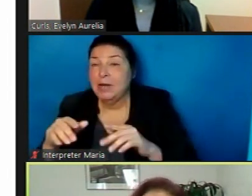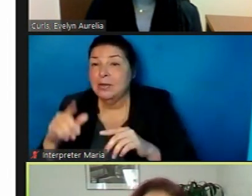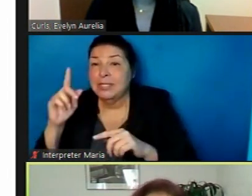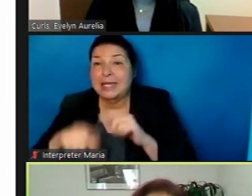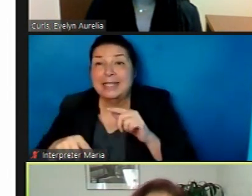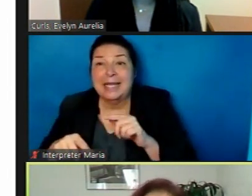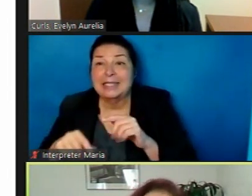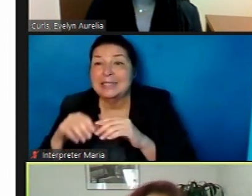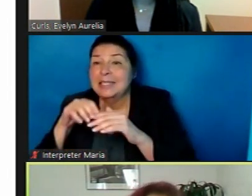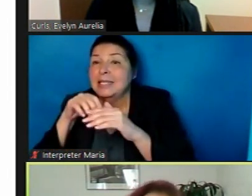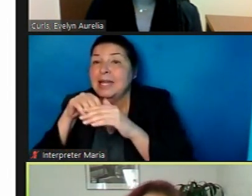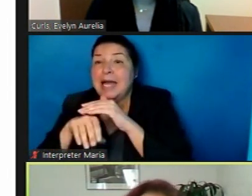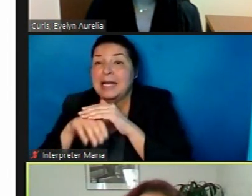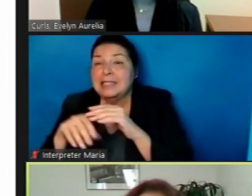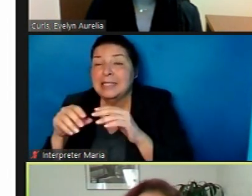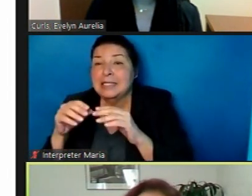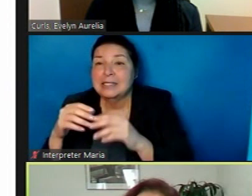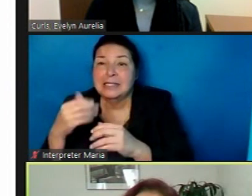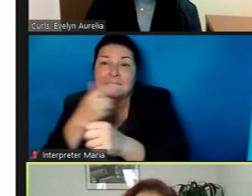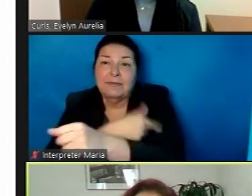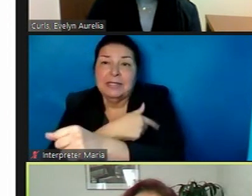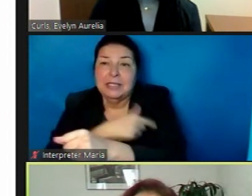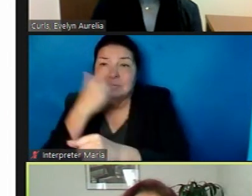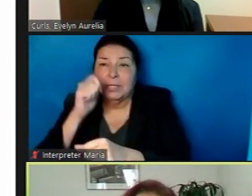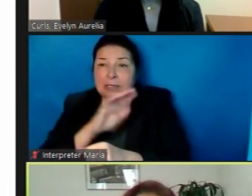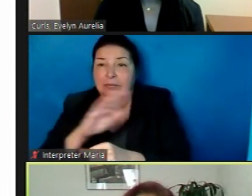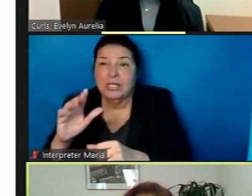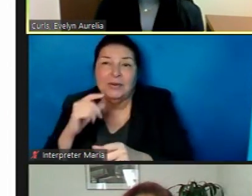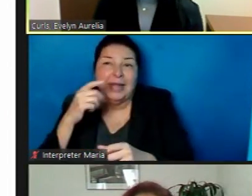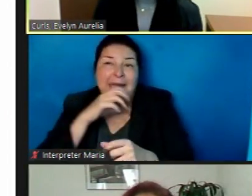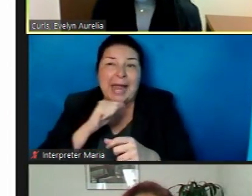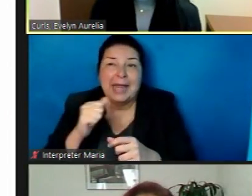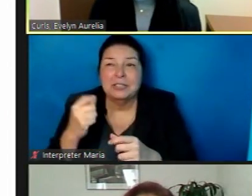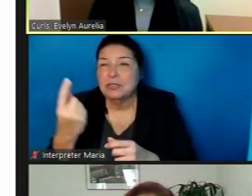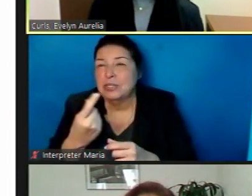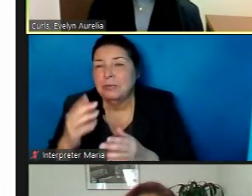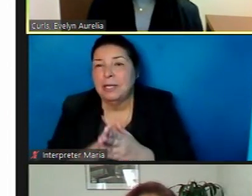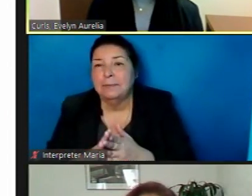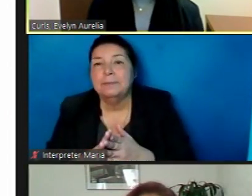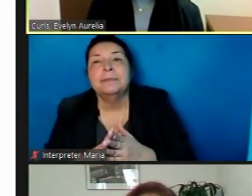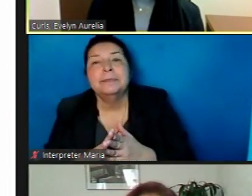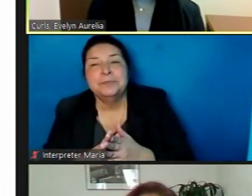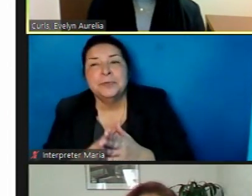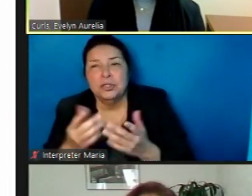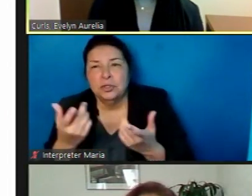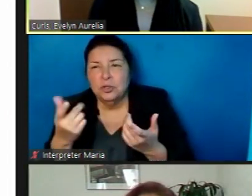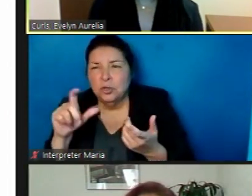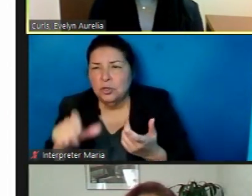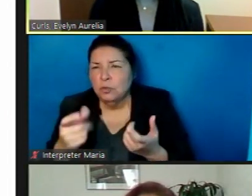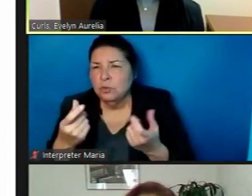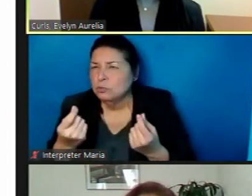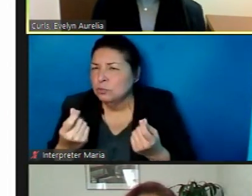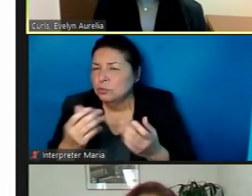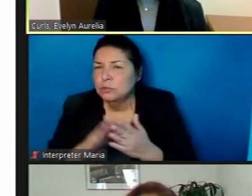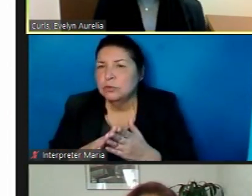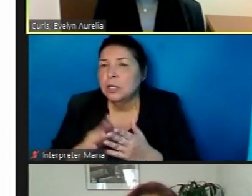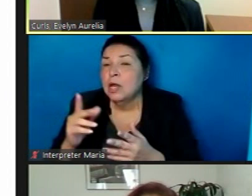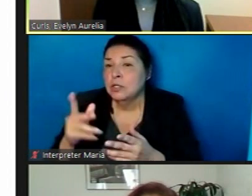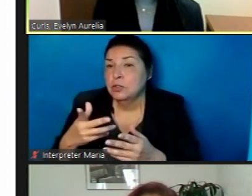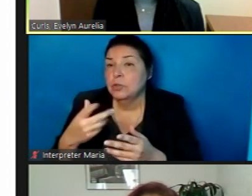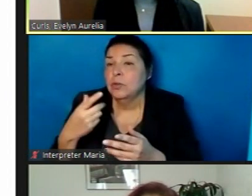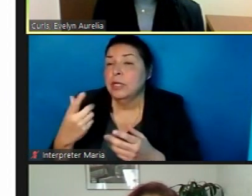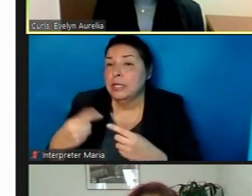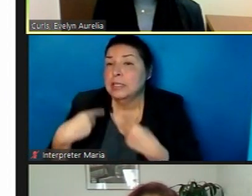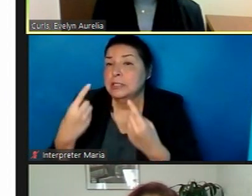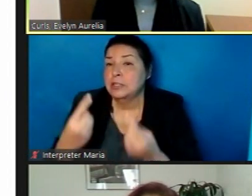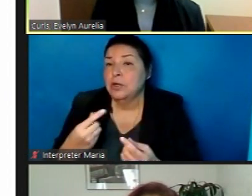entire household has received their vaccine? Until the entire household has received the vaccine, then it's really important to